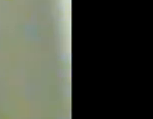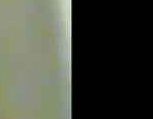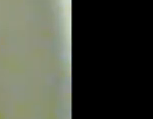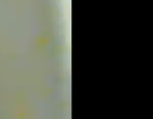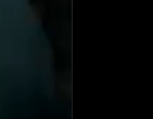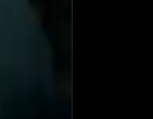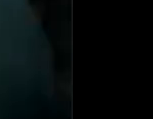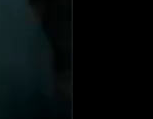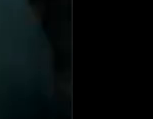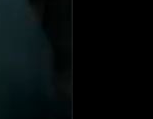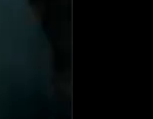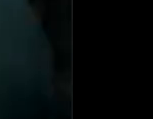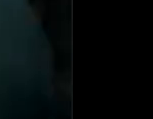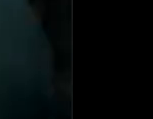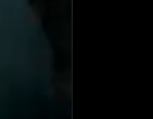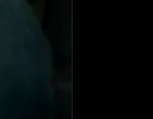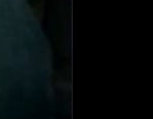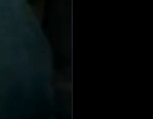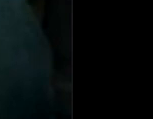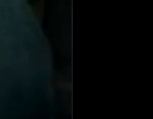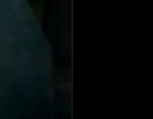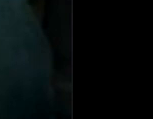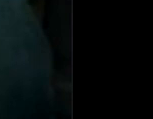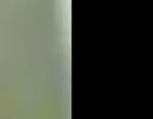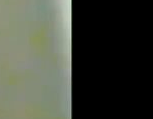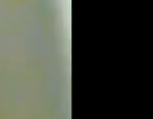People can feel Yeah, I free to love unmute, Elsie. right?